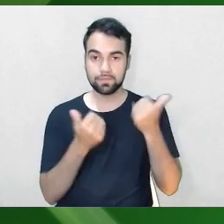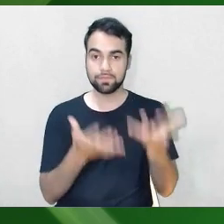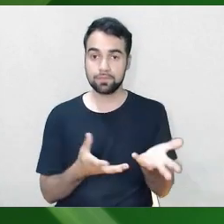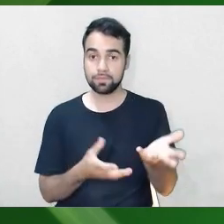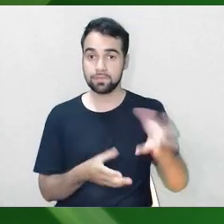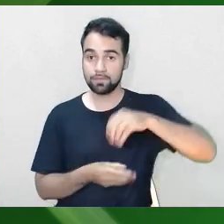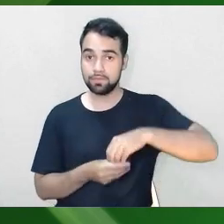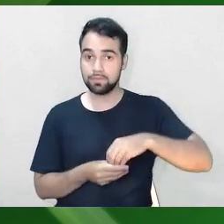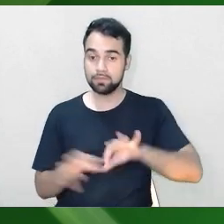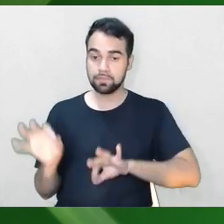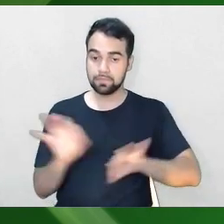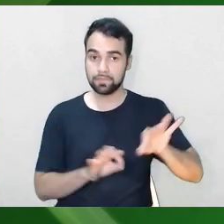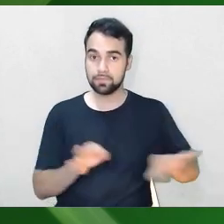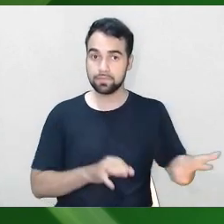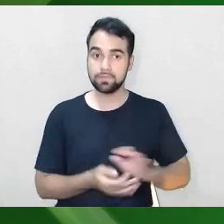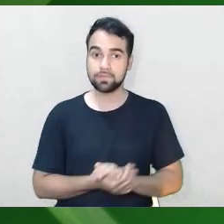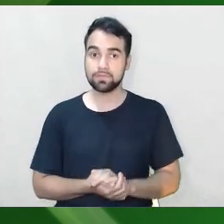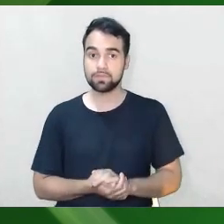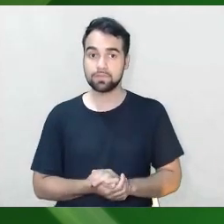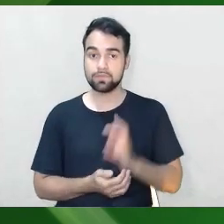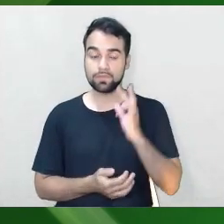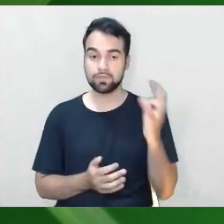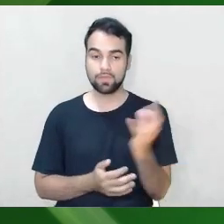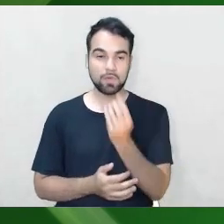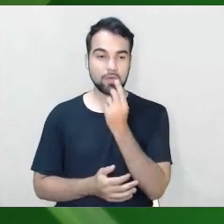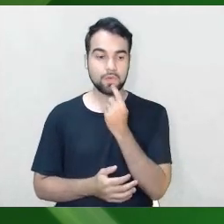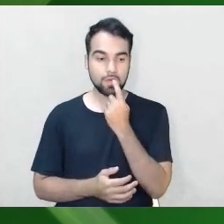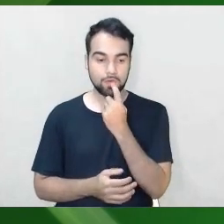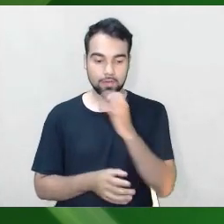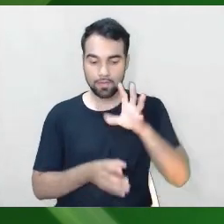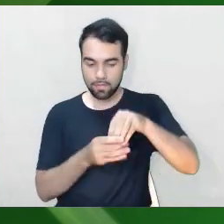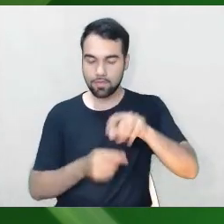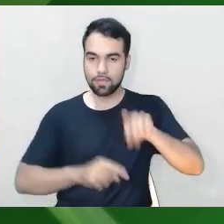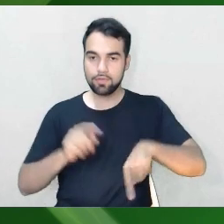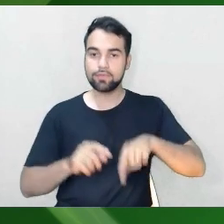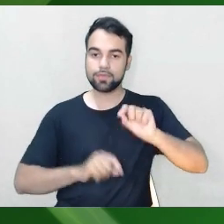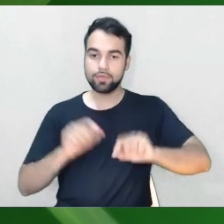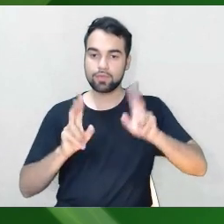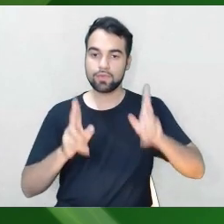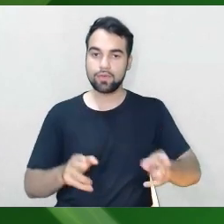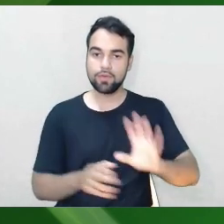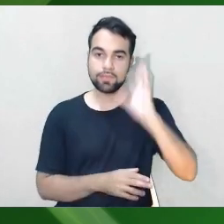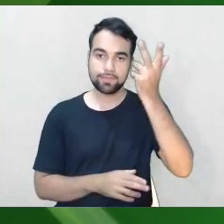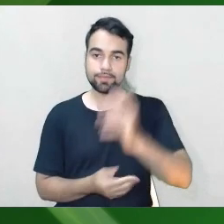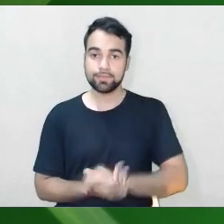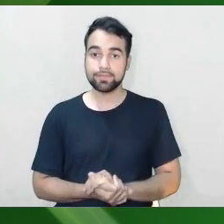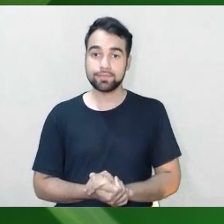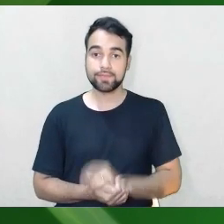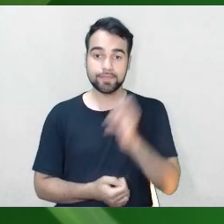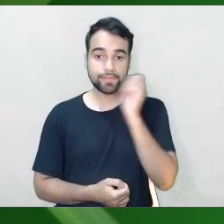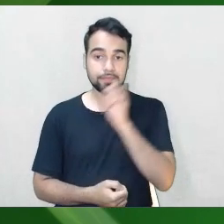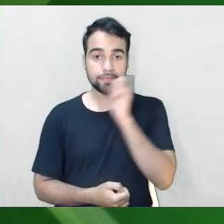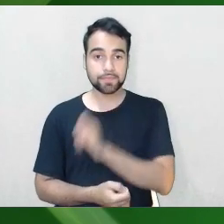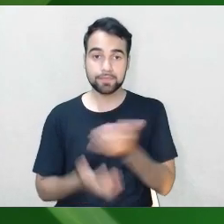outside, inside it's all right. If you cut it, it's all red. That happens.